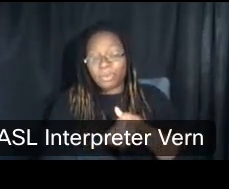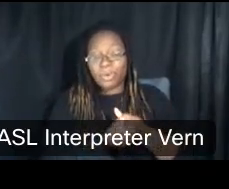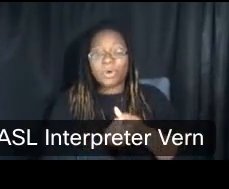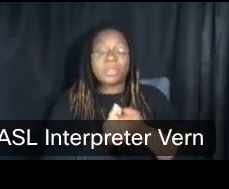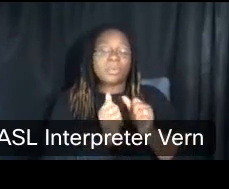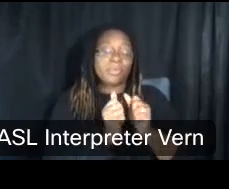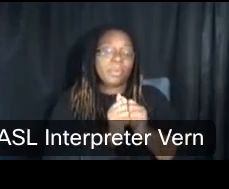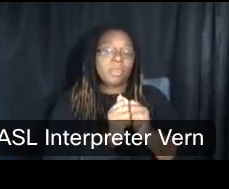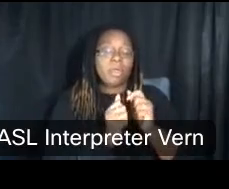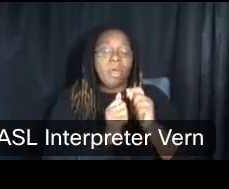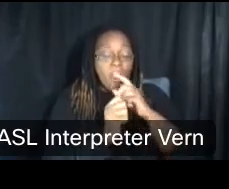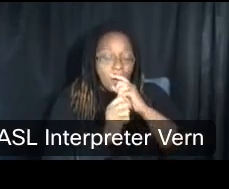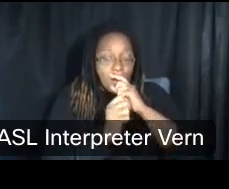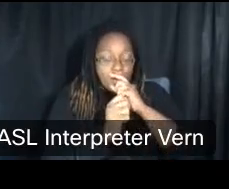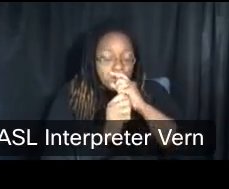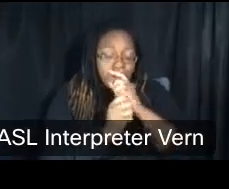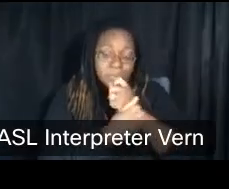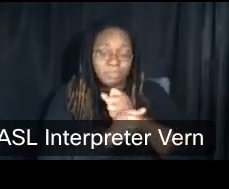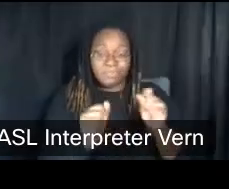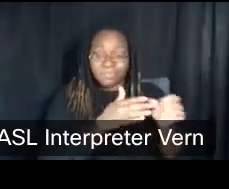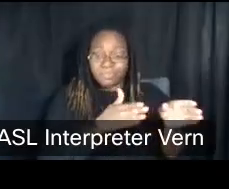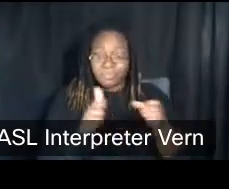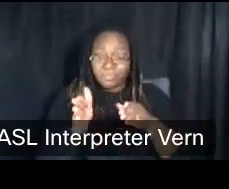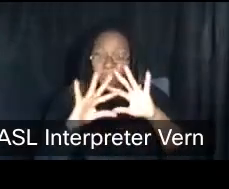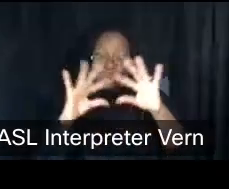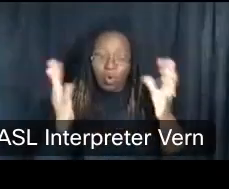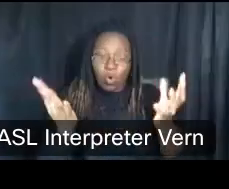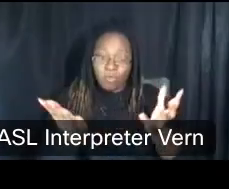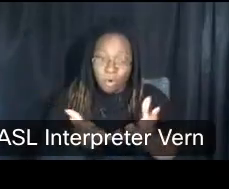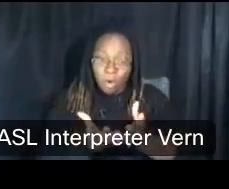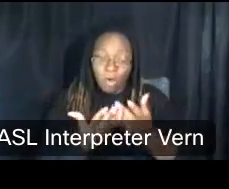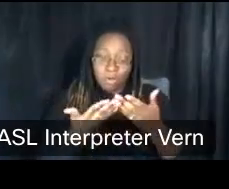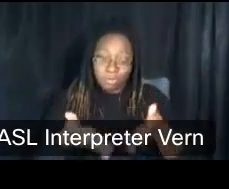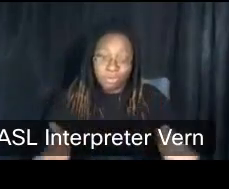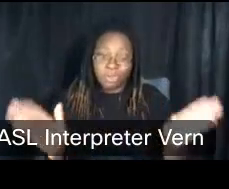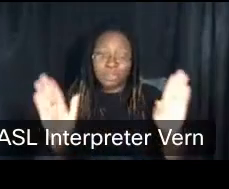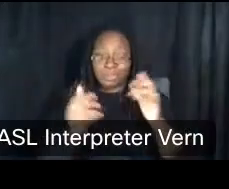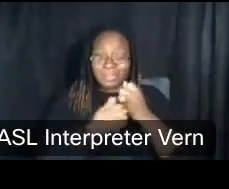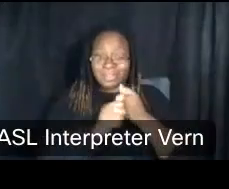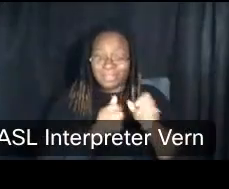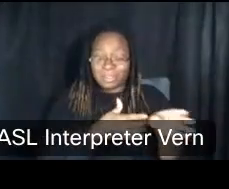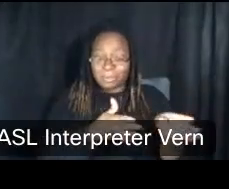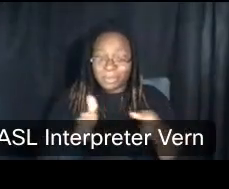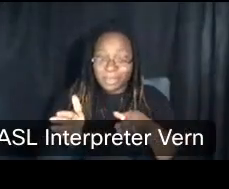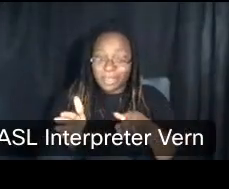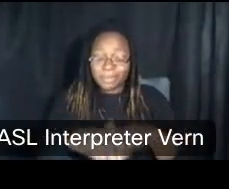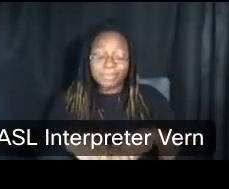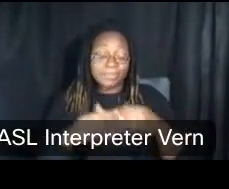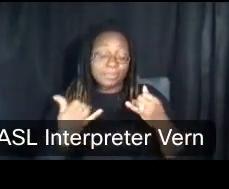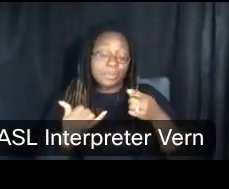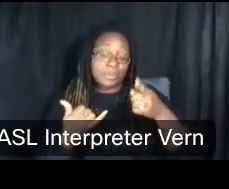overall universal general safety planning. And then, as that mental health provider, you can support safety